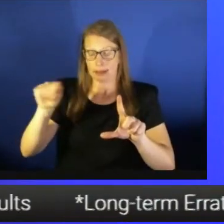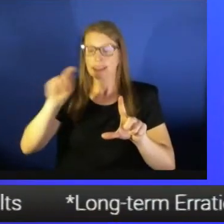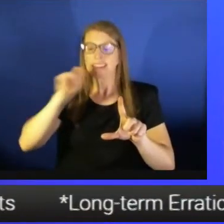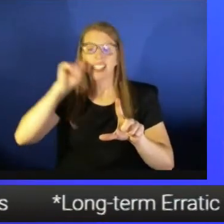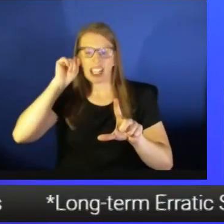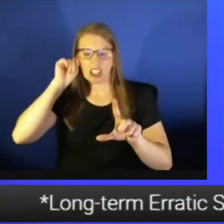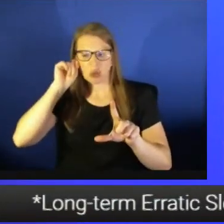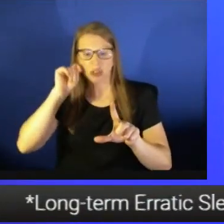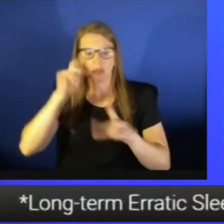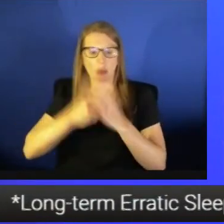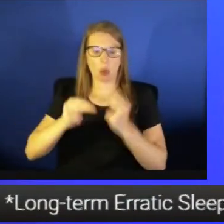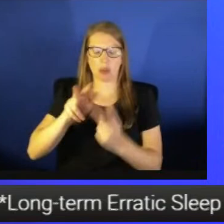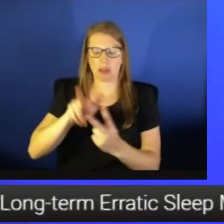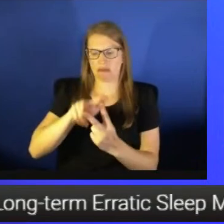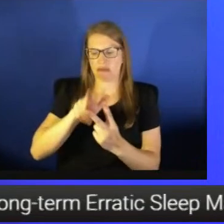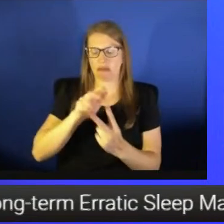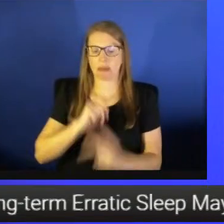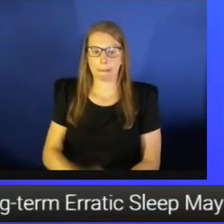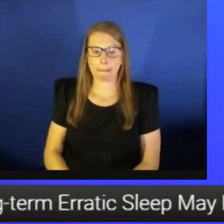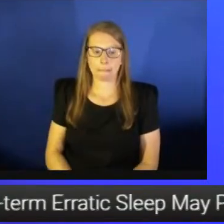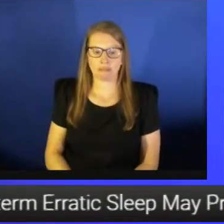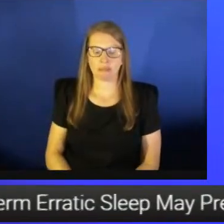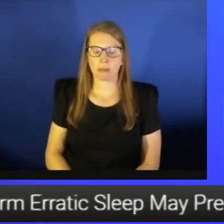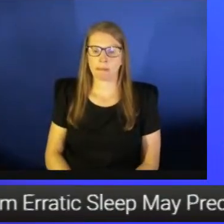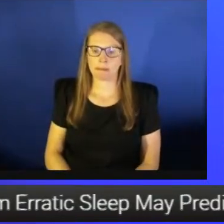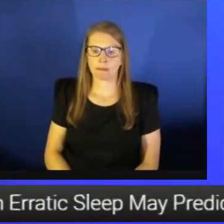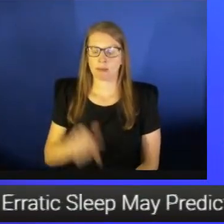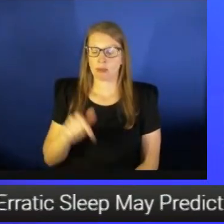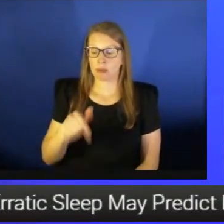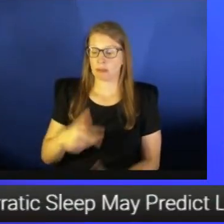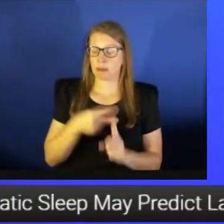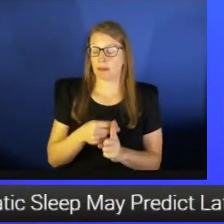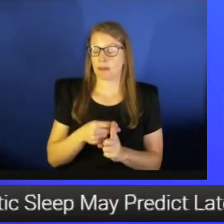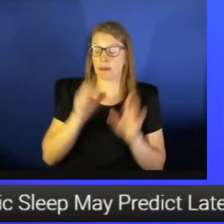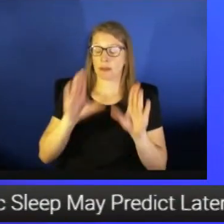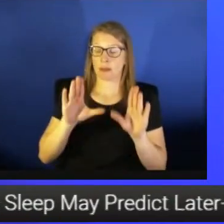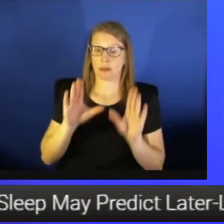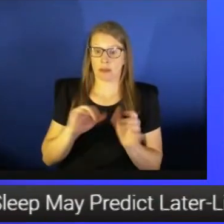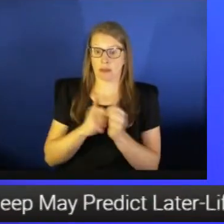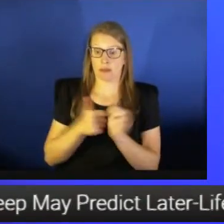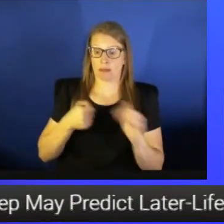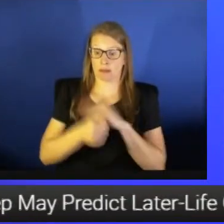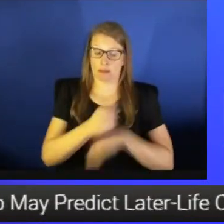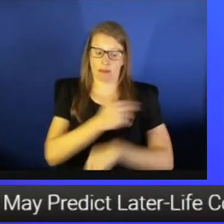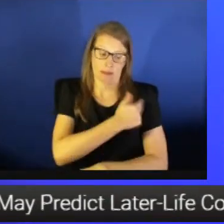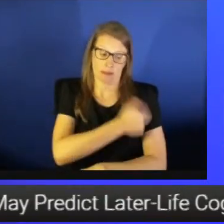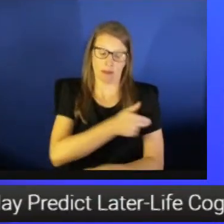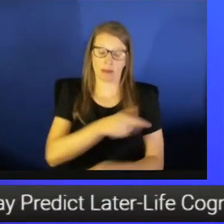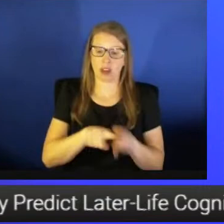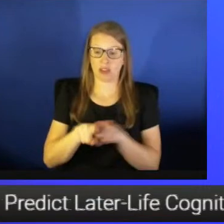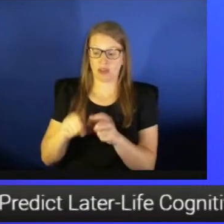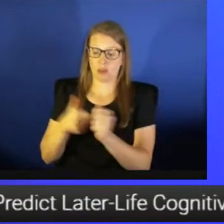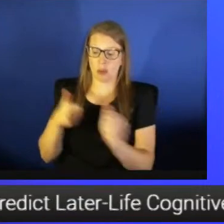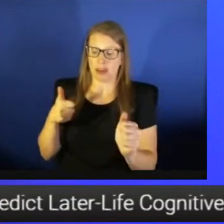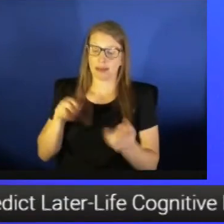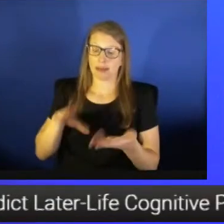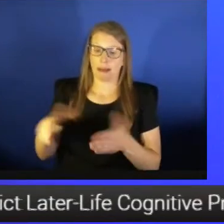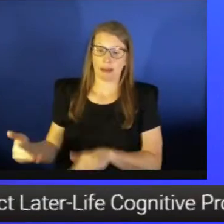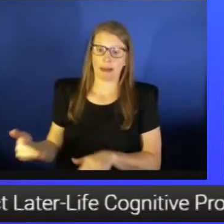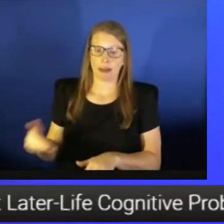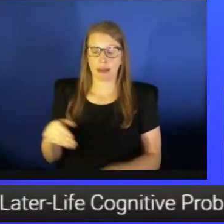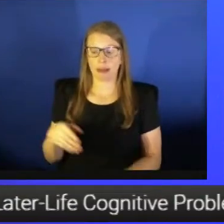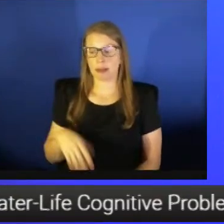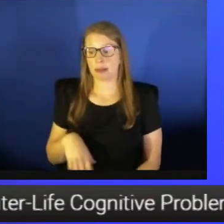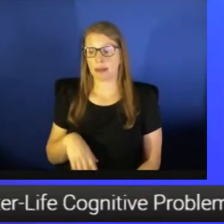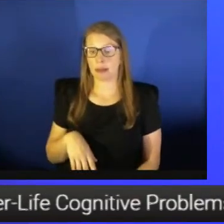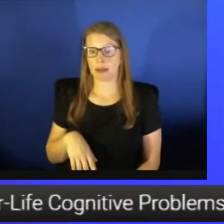this vaccine has been outstanding at preventing hospitalizations and deaths. And we're having tens of thousands of children